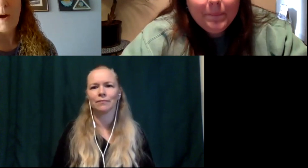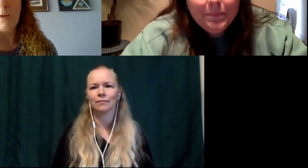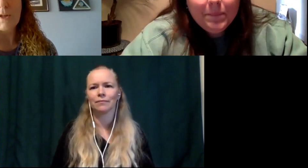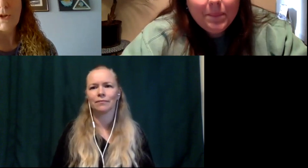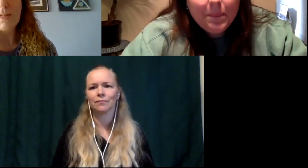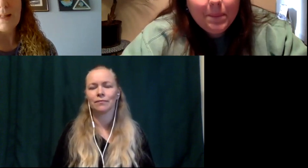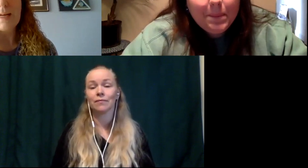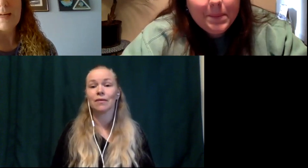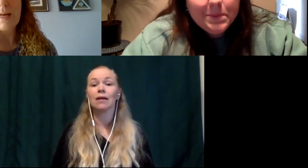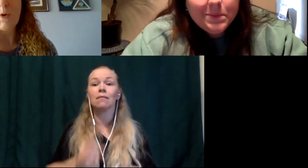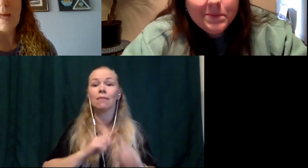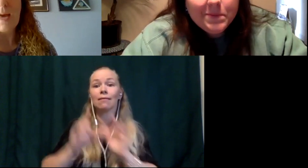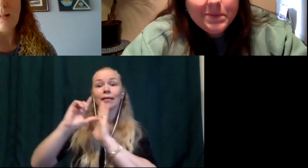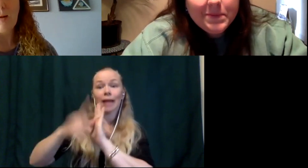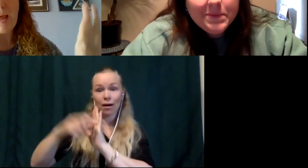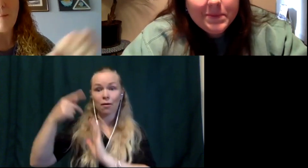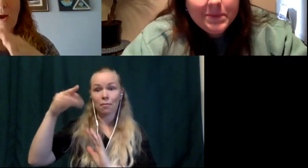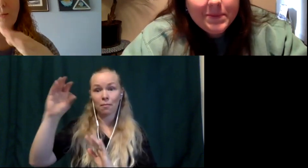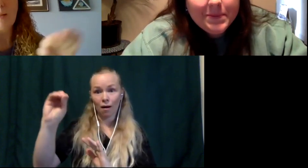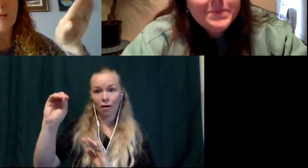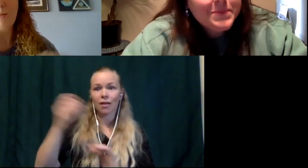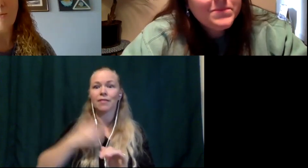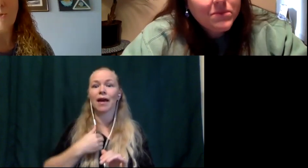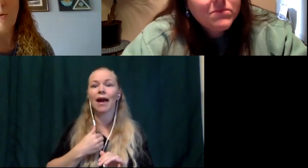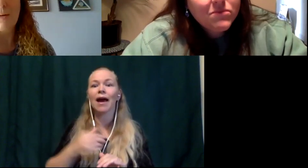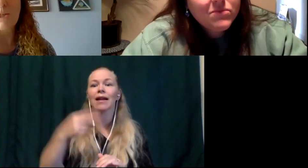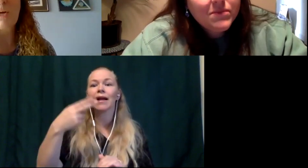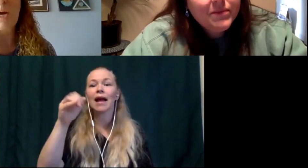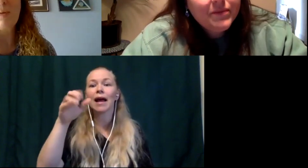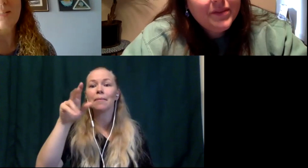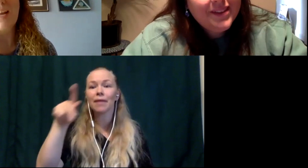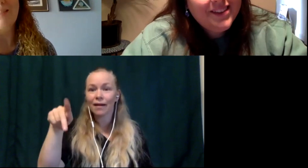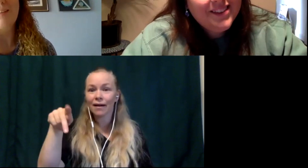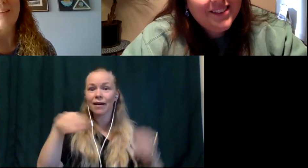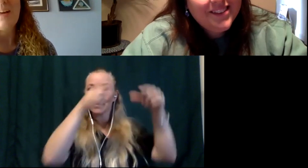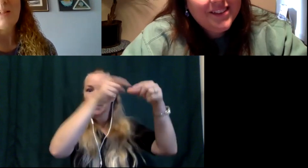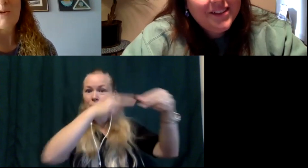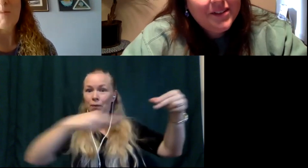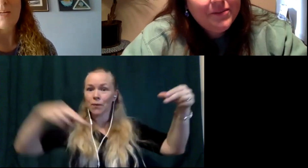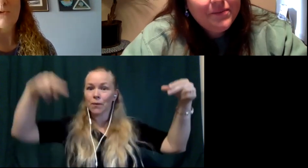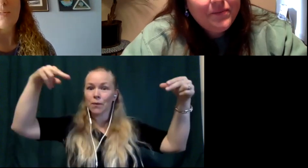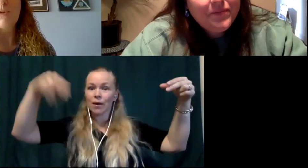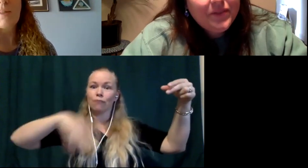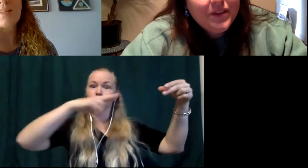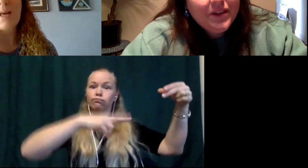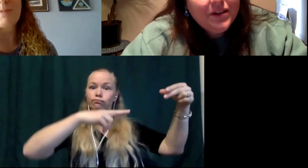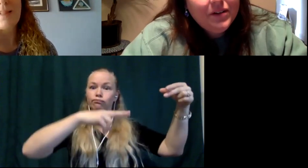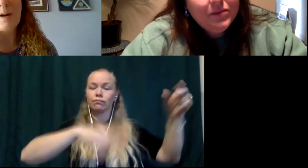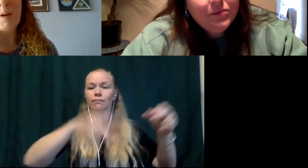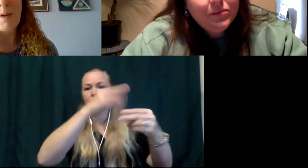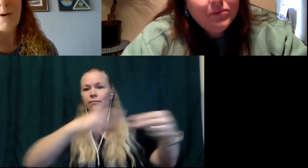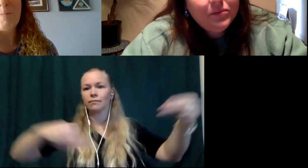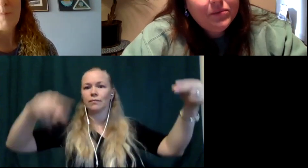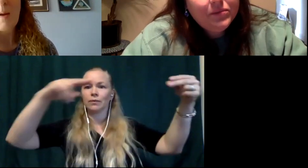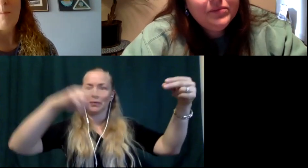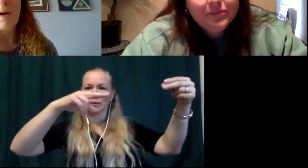Future Apollo missions that landed on the moon, they had little hammocks that they could string up inside of the lunar module, and so they slept a little